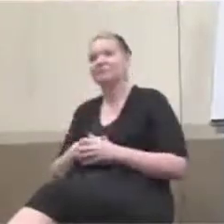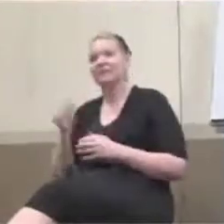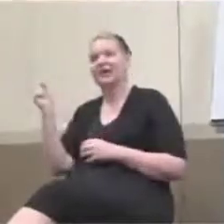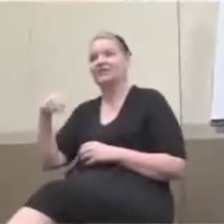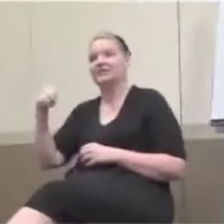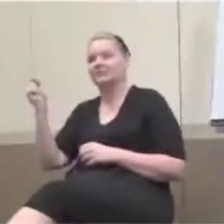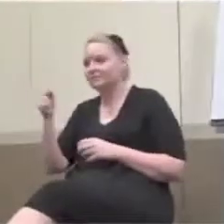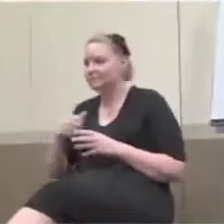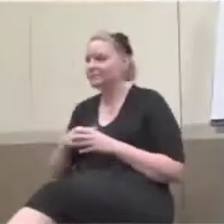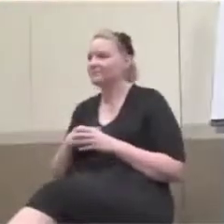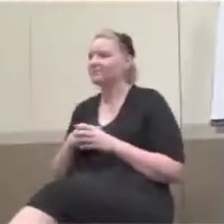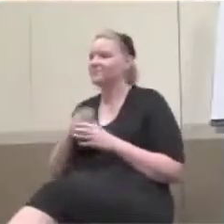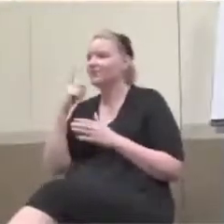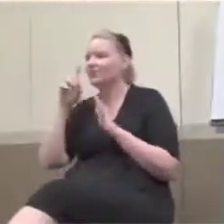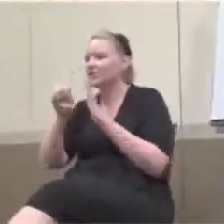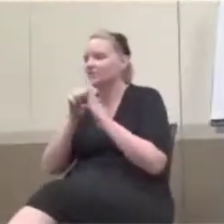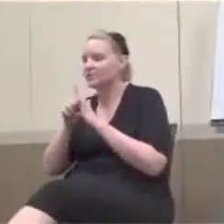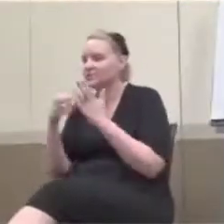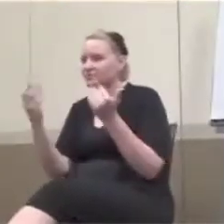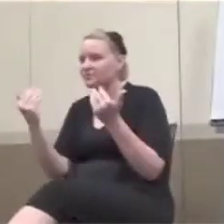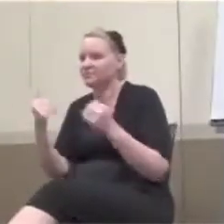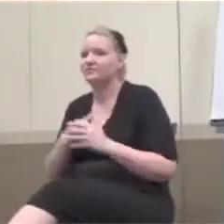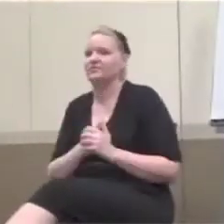so what kinds of things were on that list?